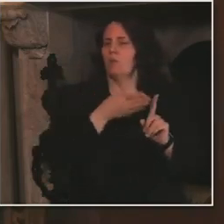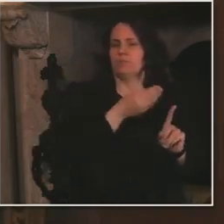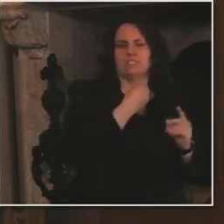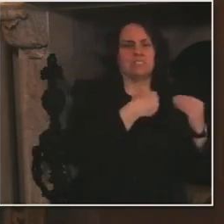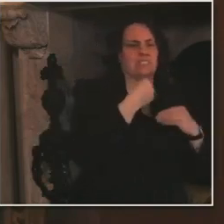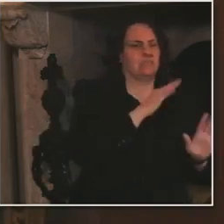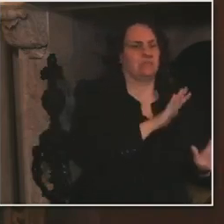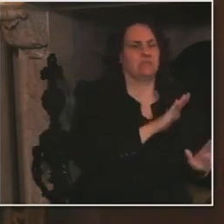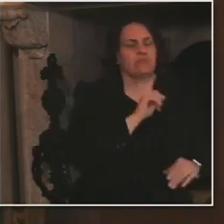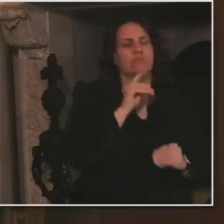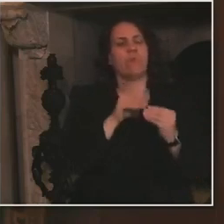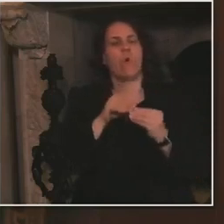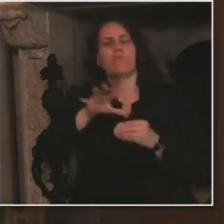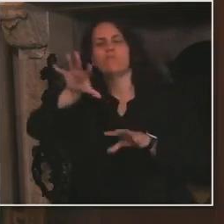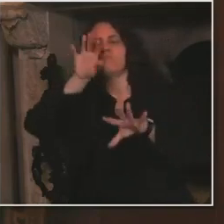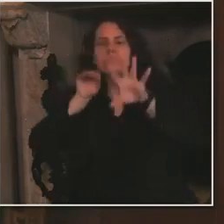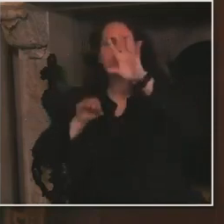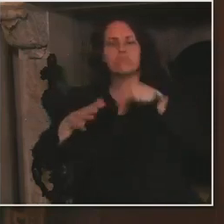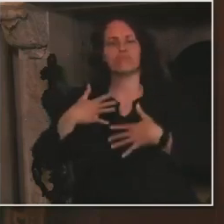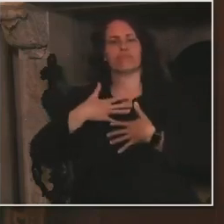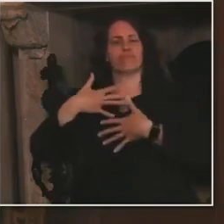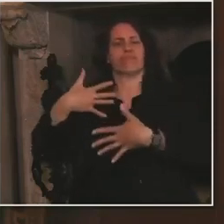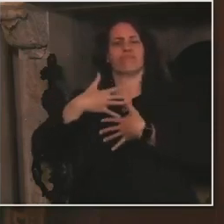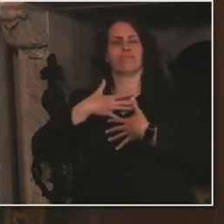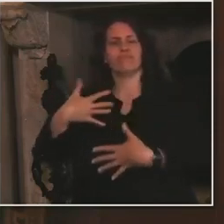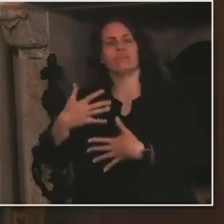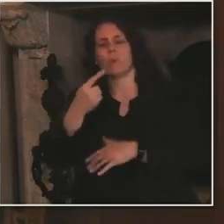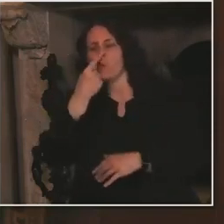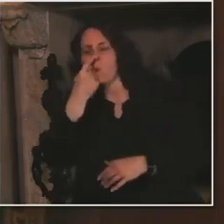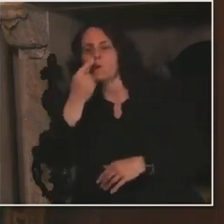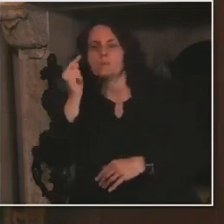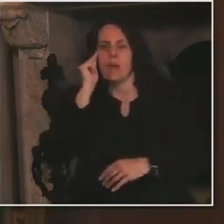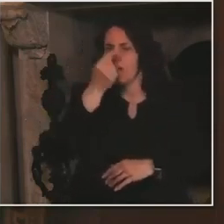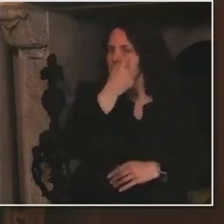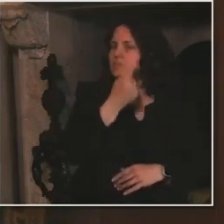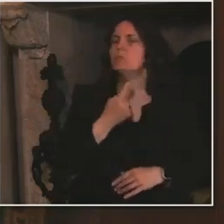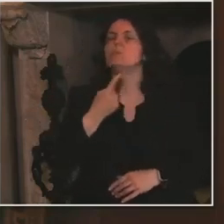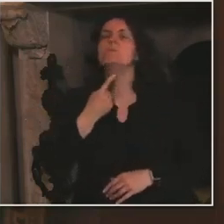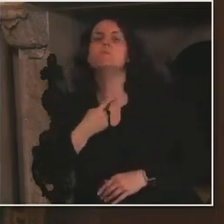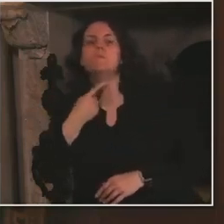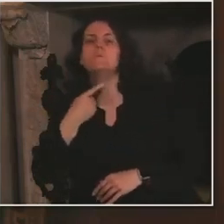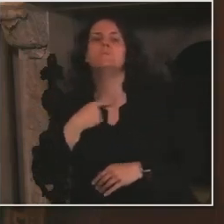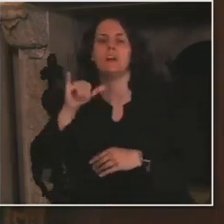with respiratory cells in the nose, eyes, throat, and through inhaling. So